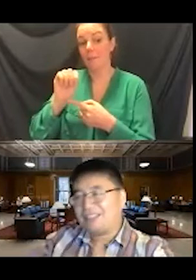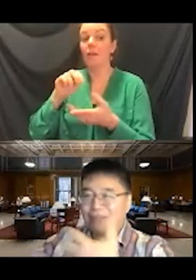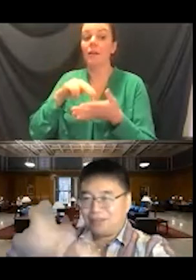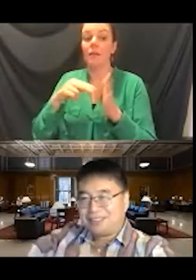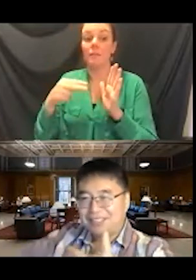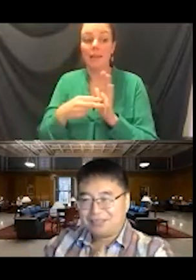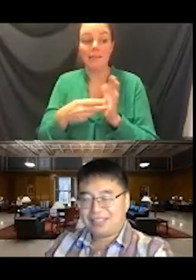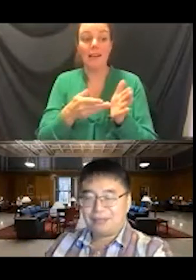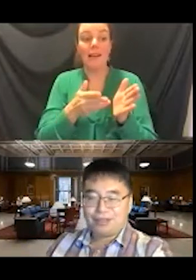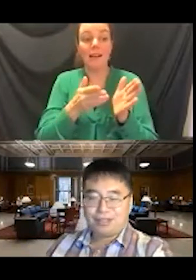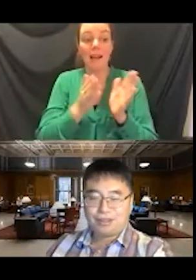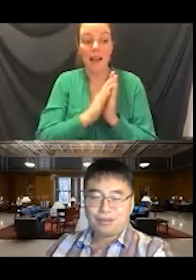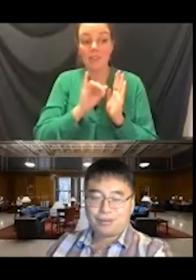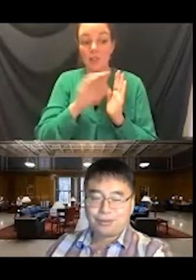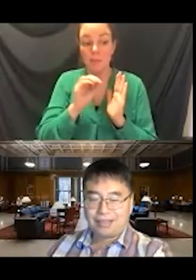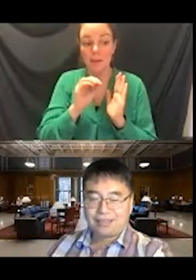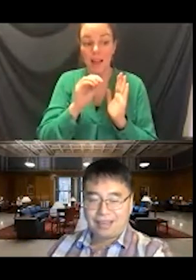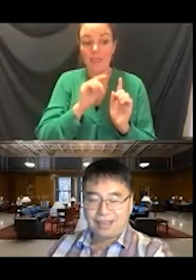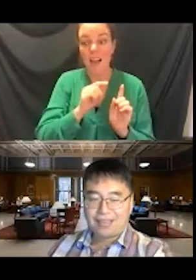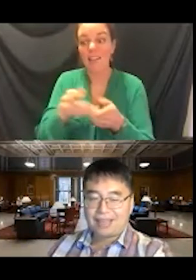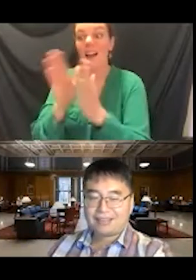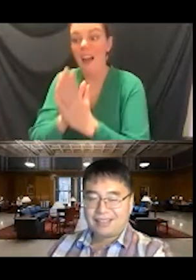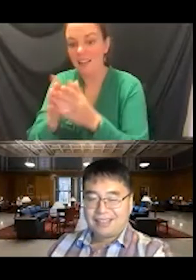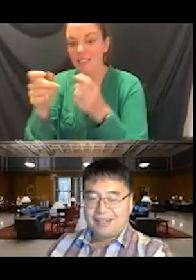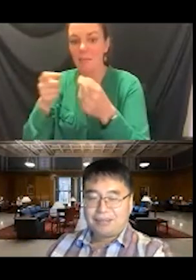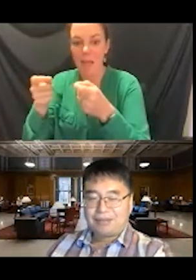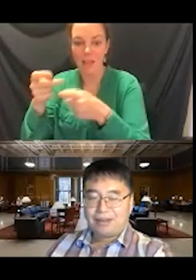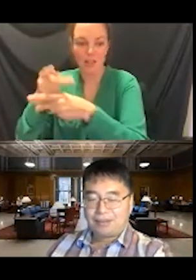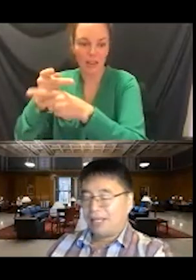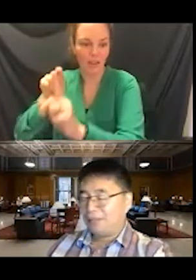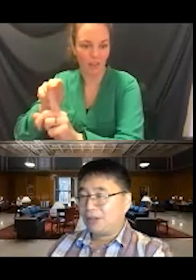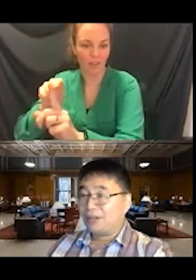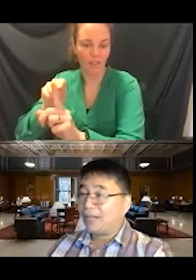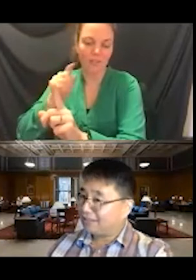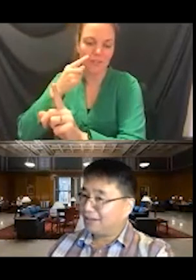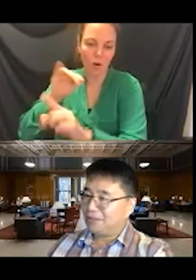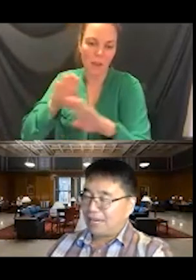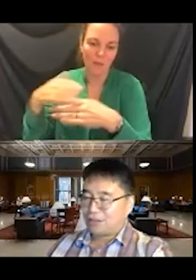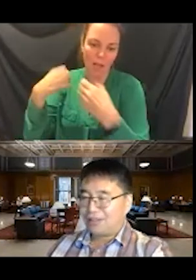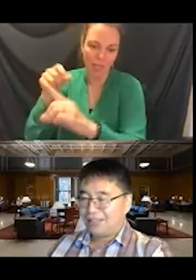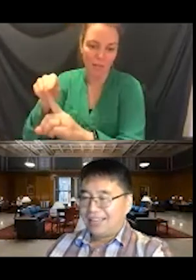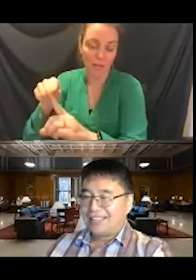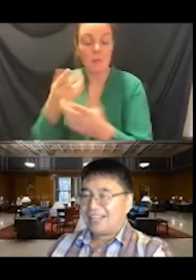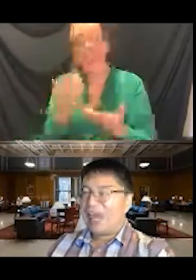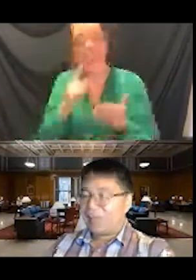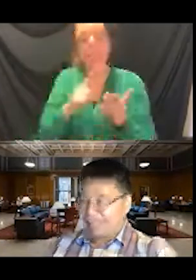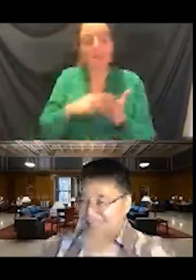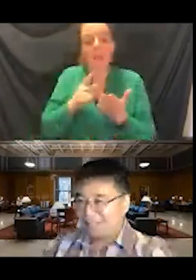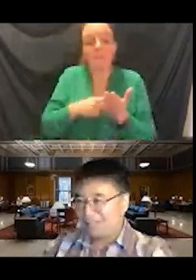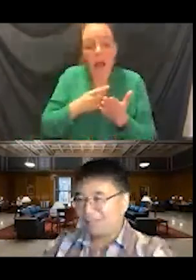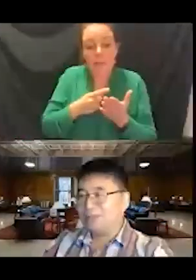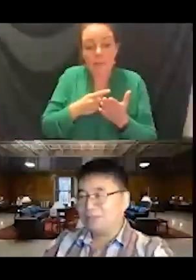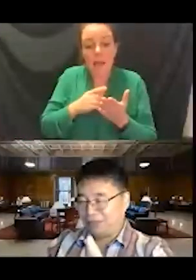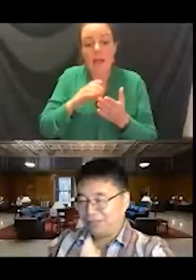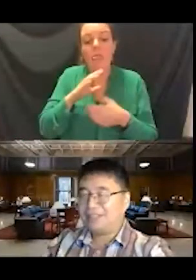then there's a separate kind of step that you need to go through to get that behavioral health claims, unless the company actually has carved in,